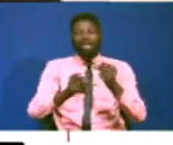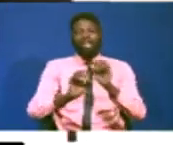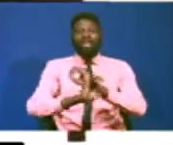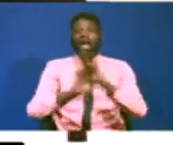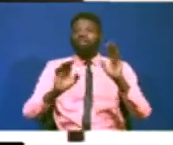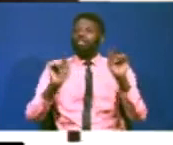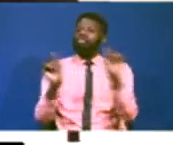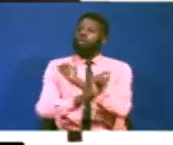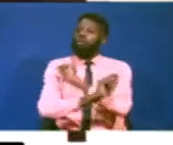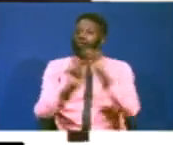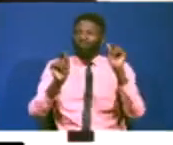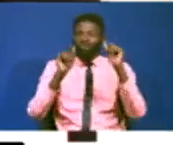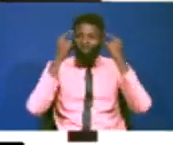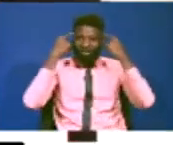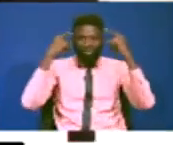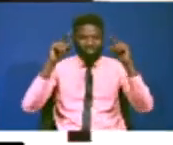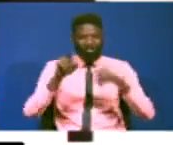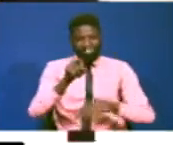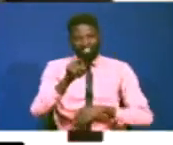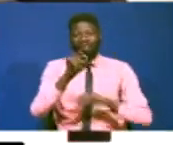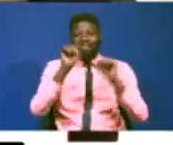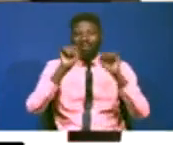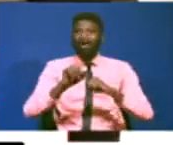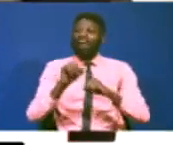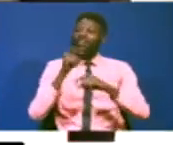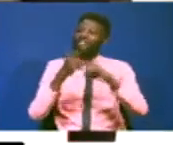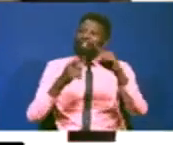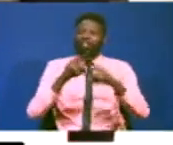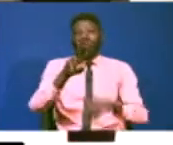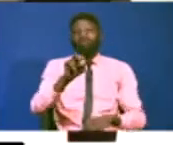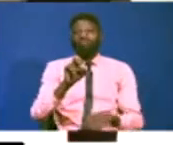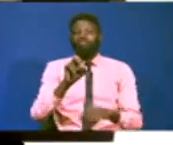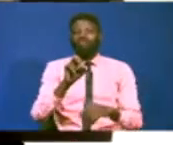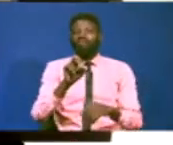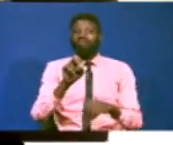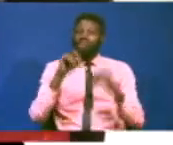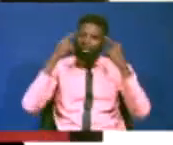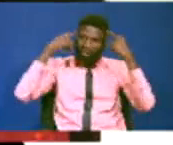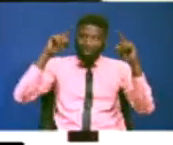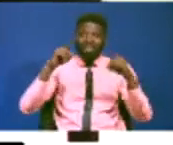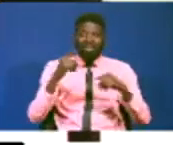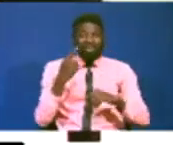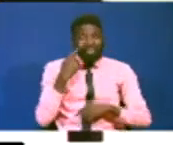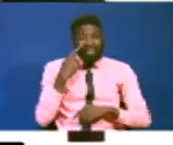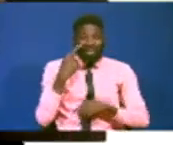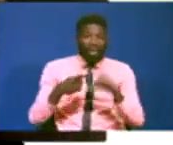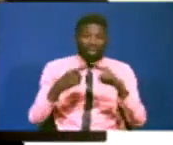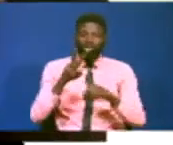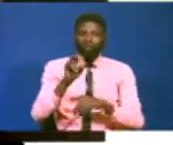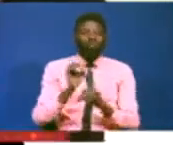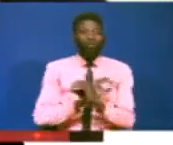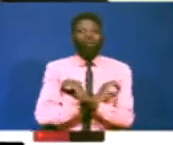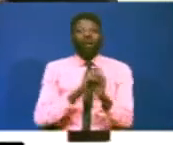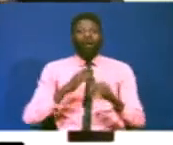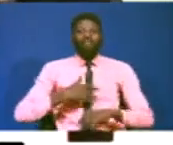success. Overnight success can take 20 years. You just won't see the 20 years. You will just think it's an overnight success. So that is what we